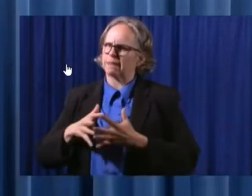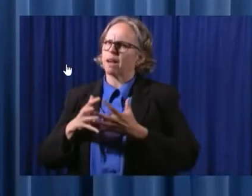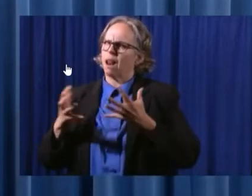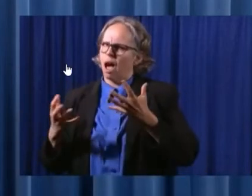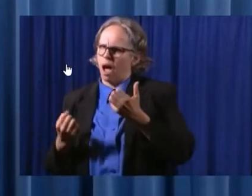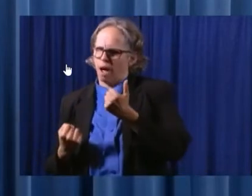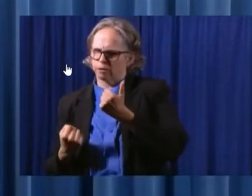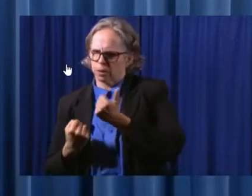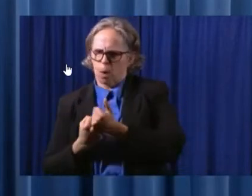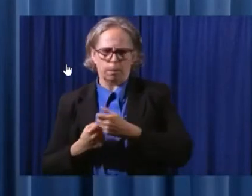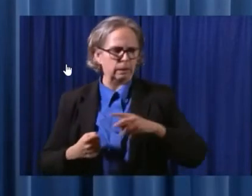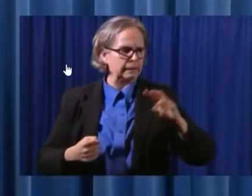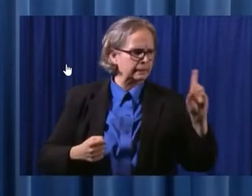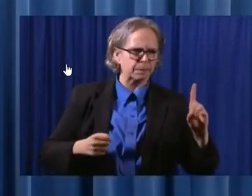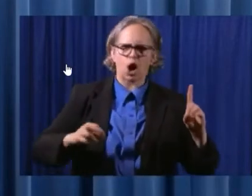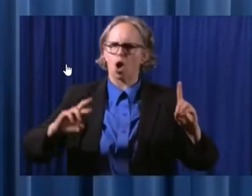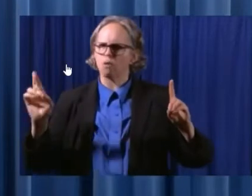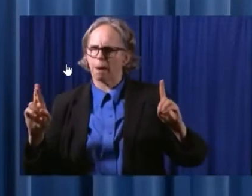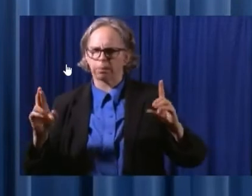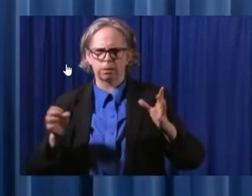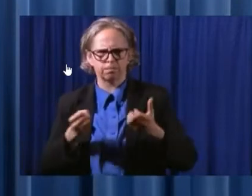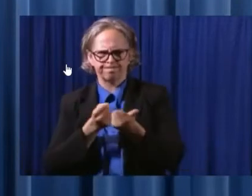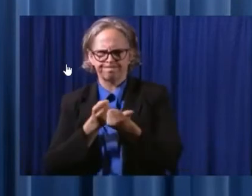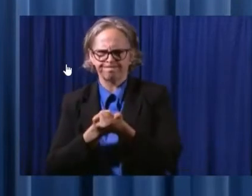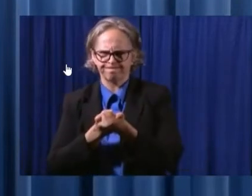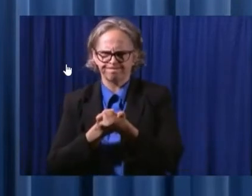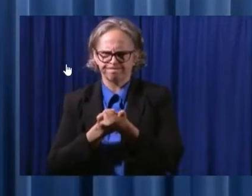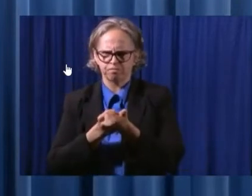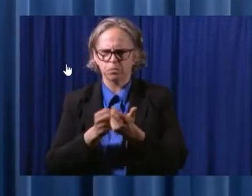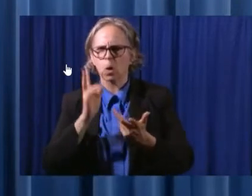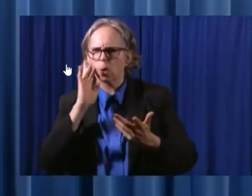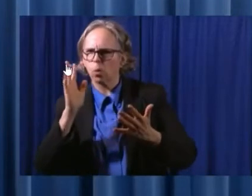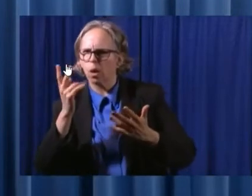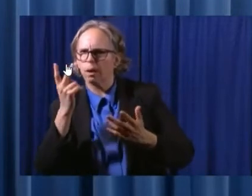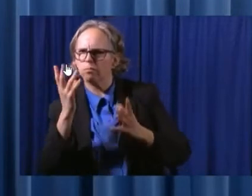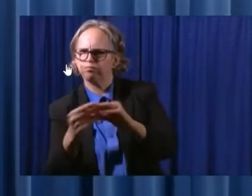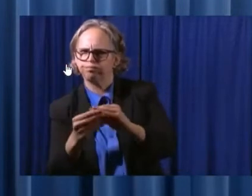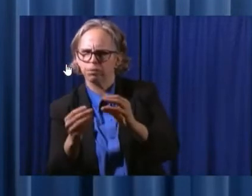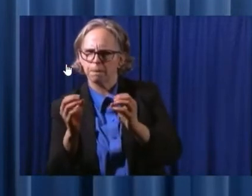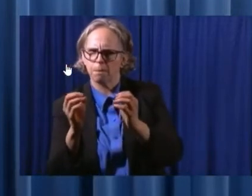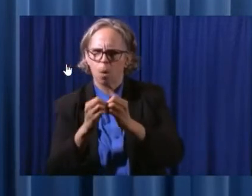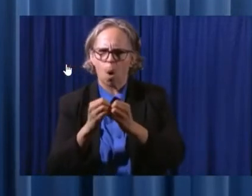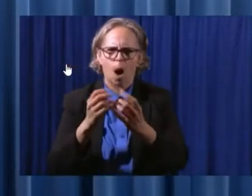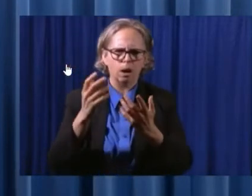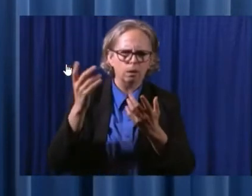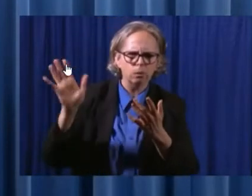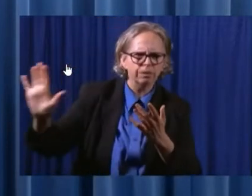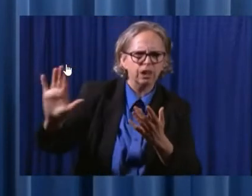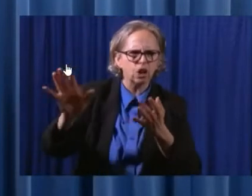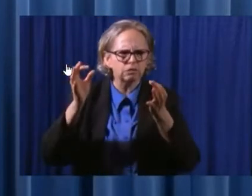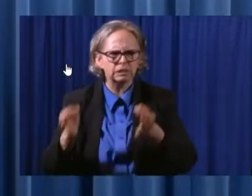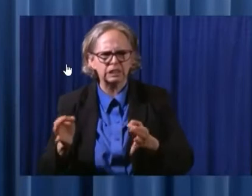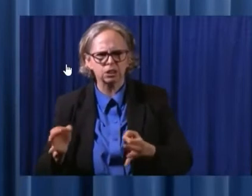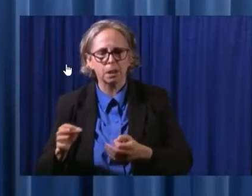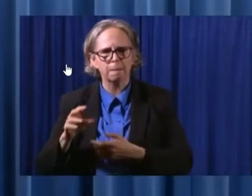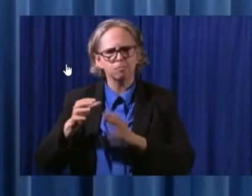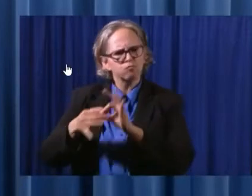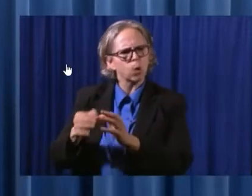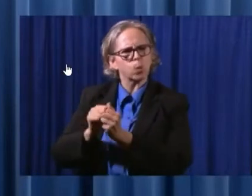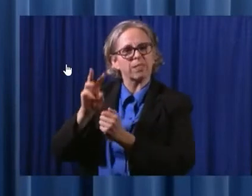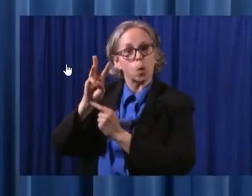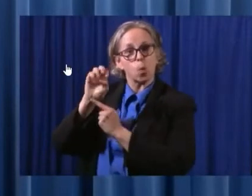ahead in this year and look to the next year and you make hiring decisions, that these wellness dollars will be there. And